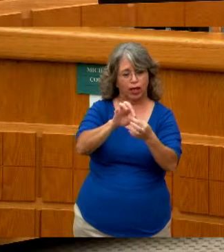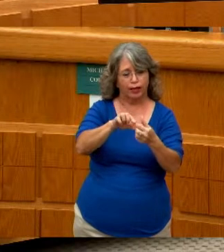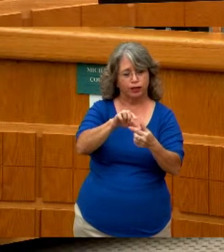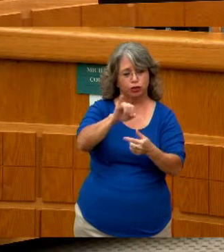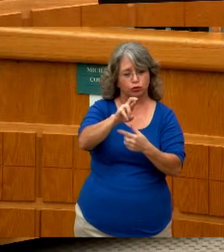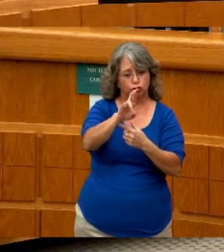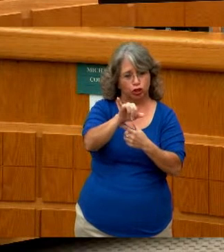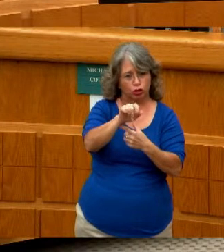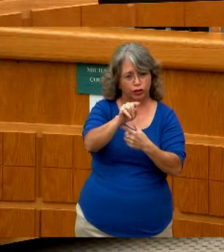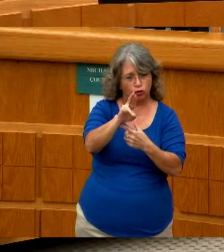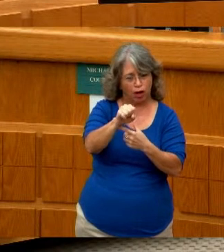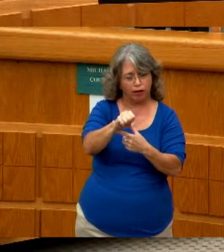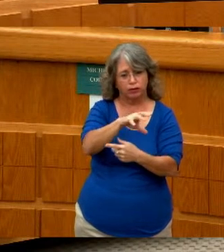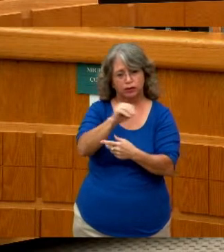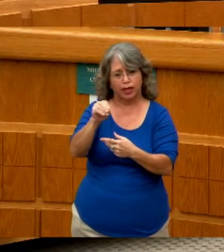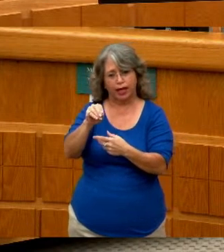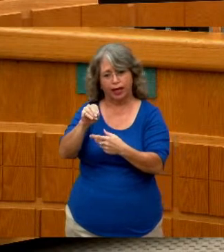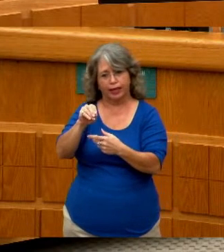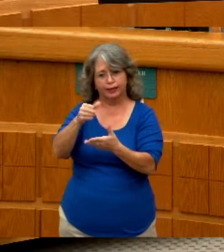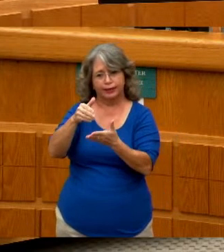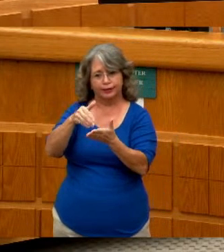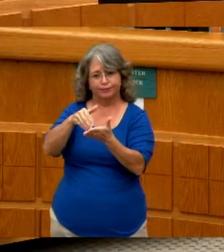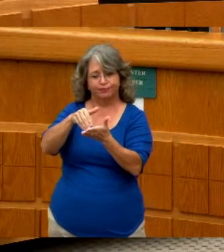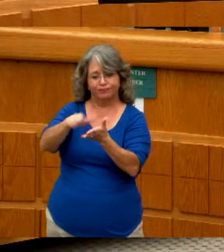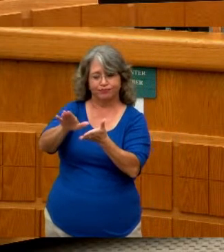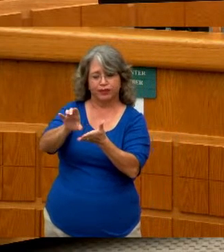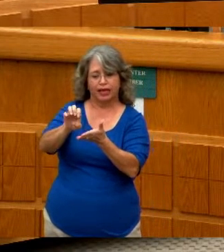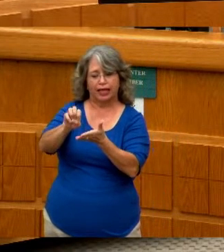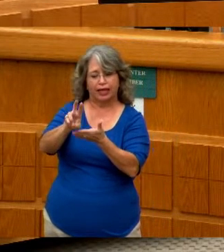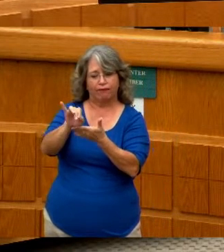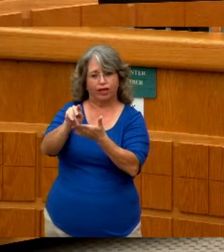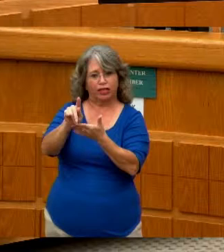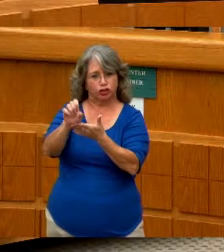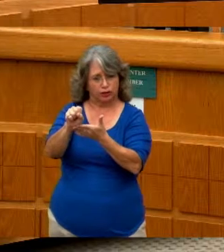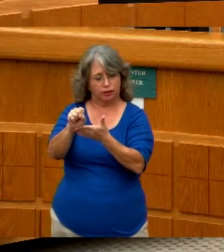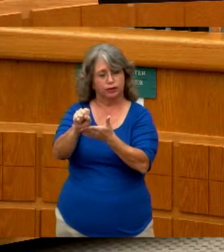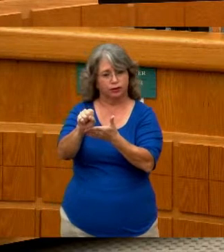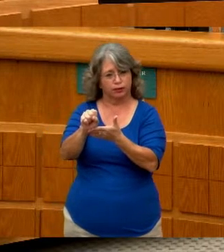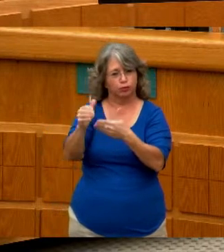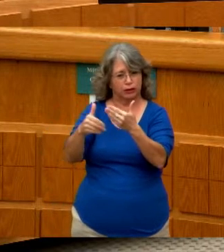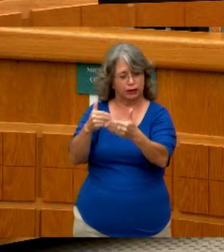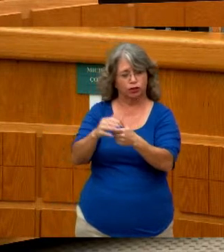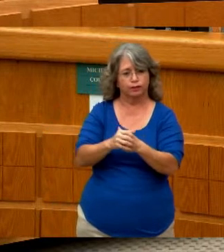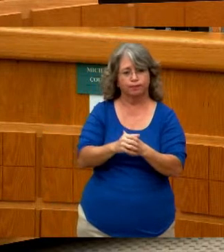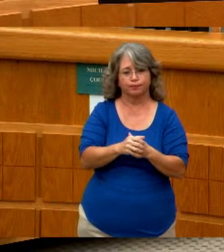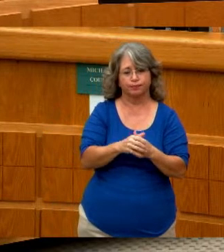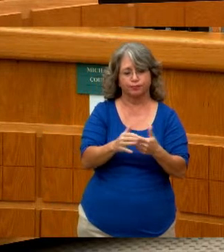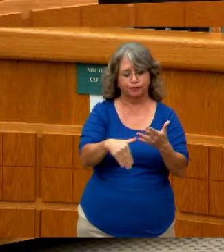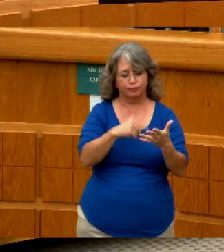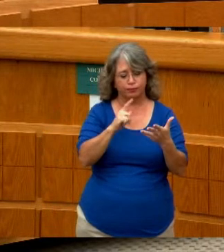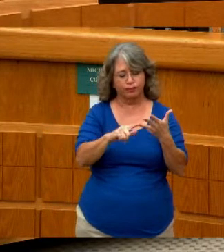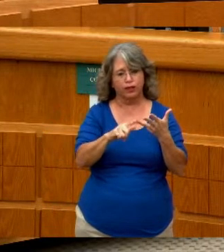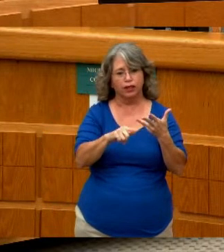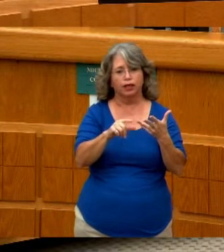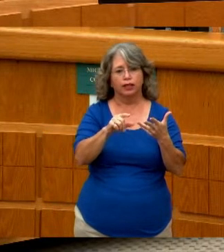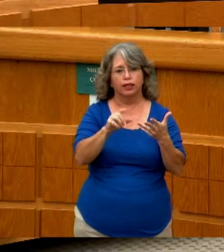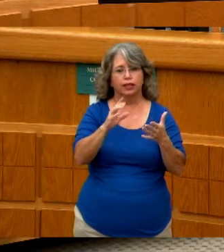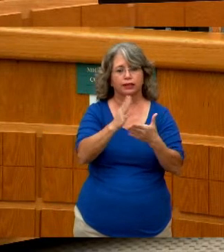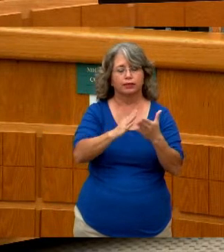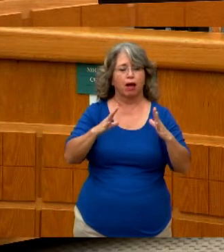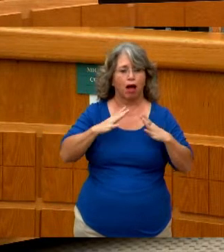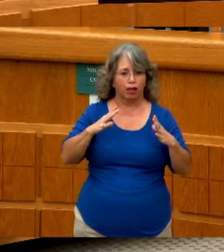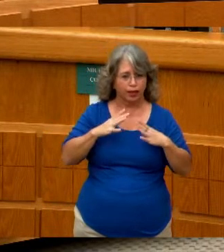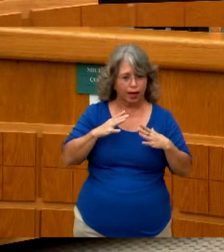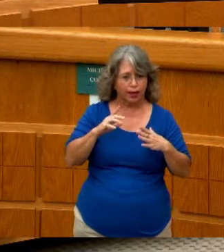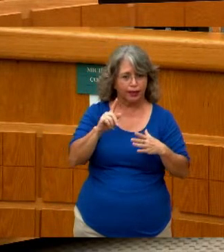I'll give a little bit of a holiday health reminder and talk about our public messaging that we're very thankful for because it